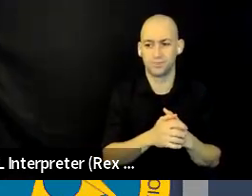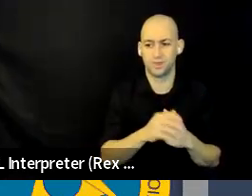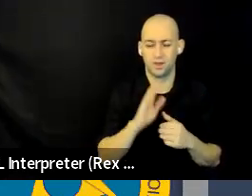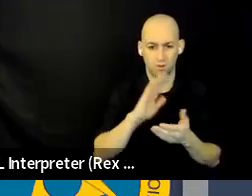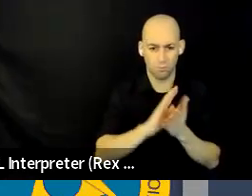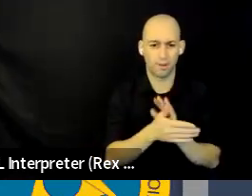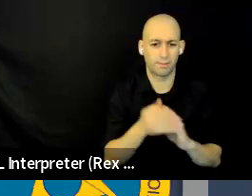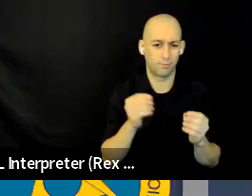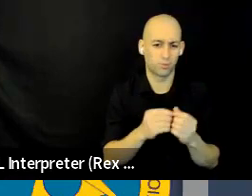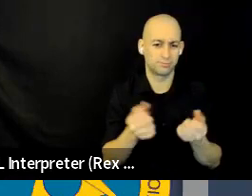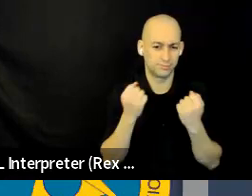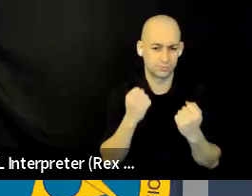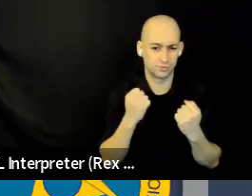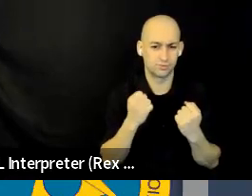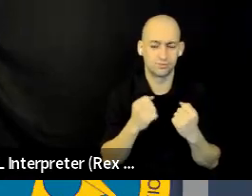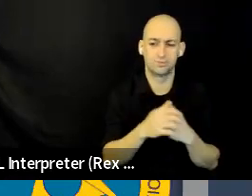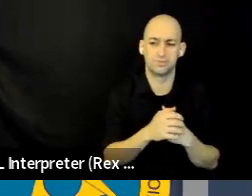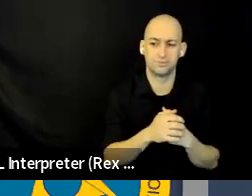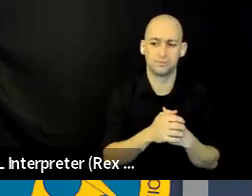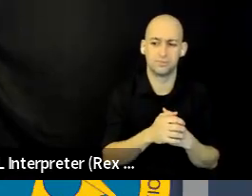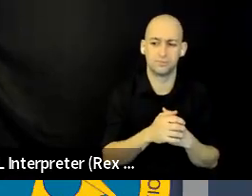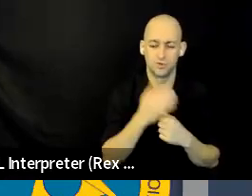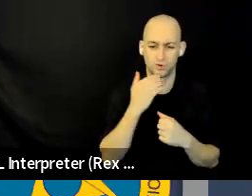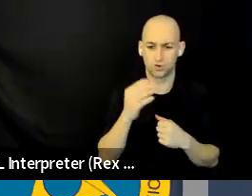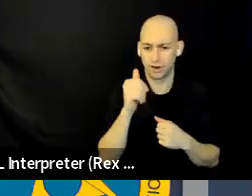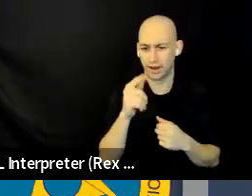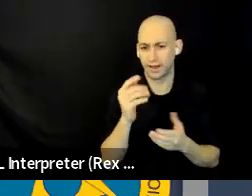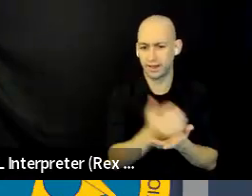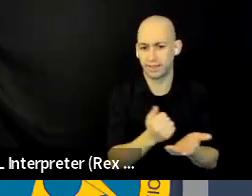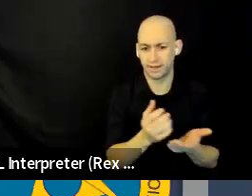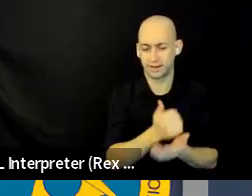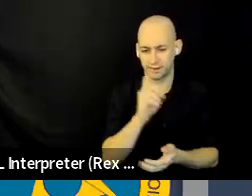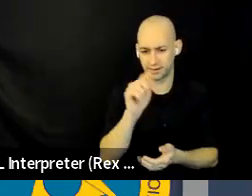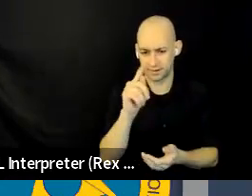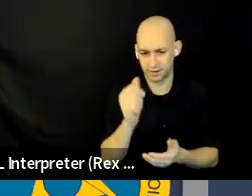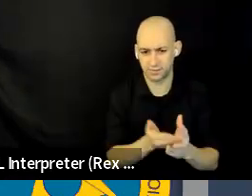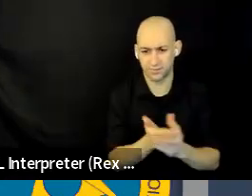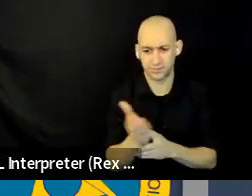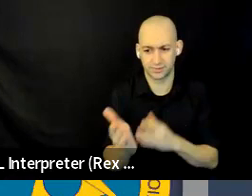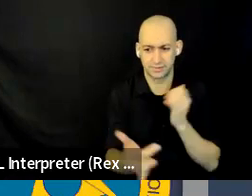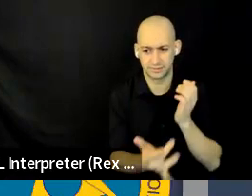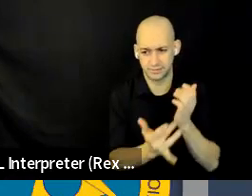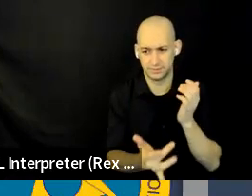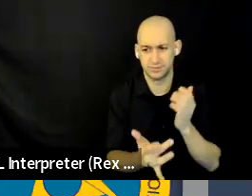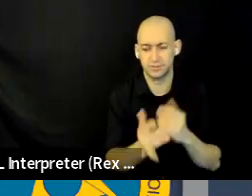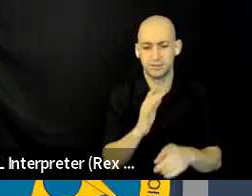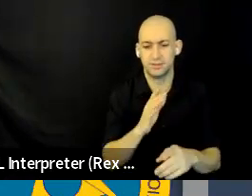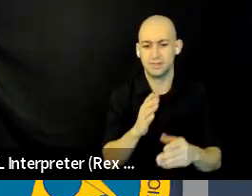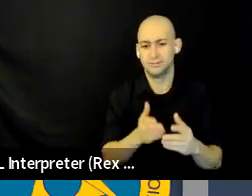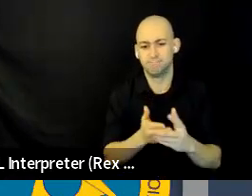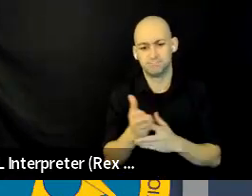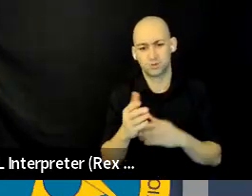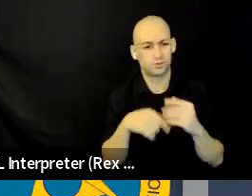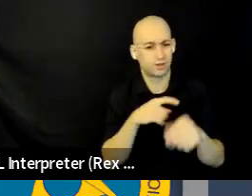robust. We're becoming more adept at being able to collect that data through technology. And so as time goes on,